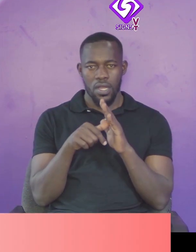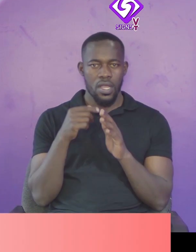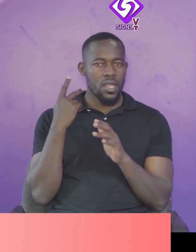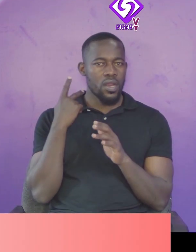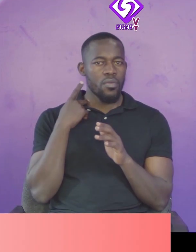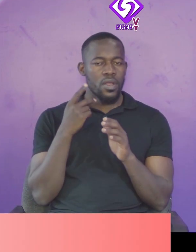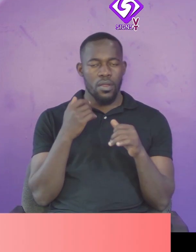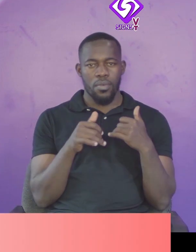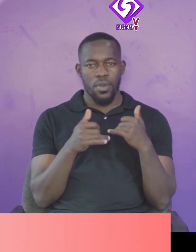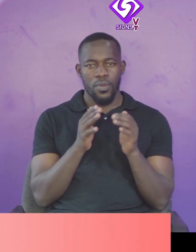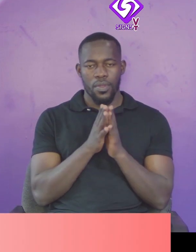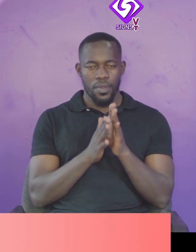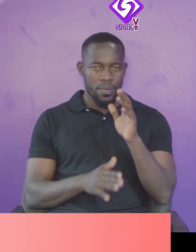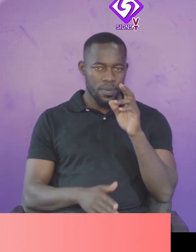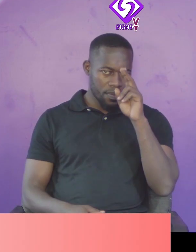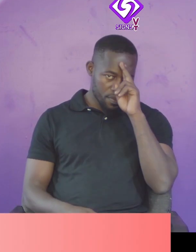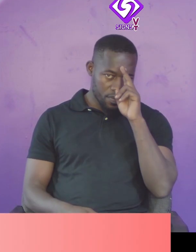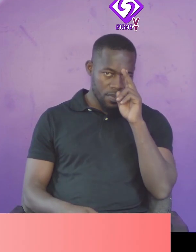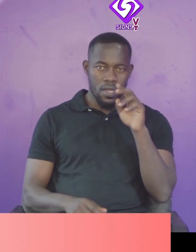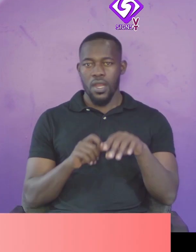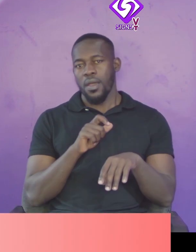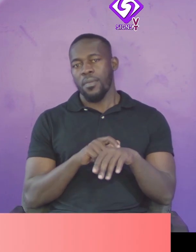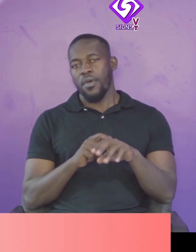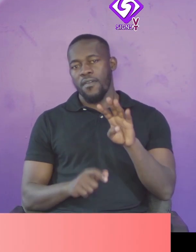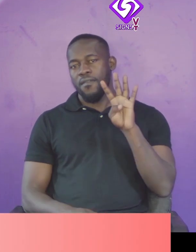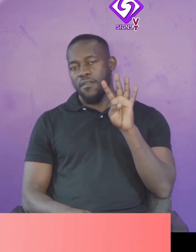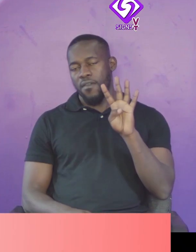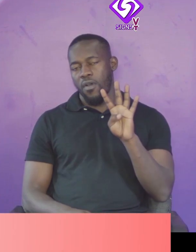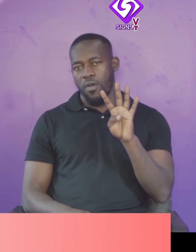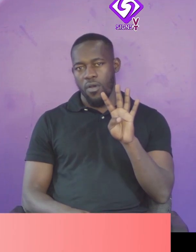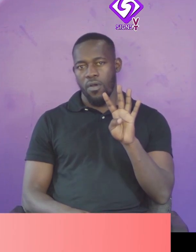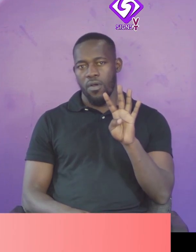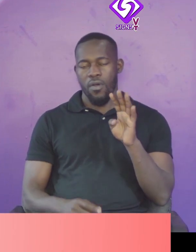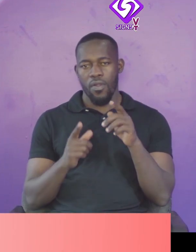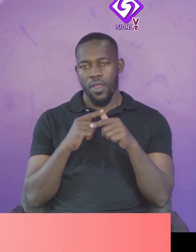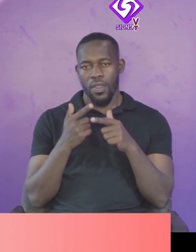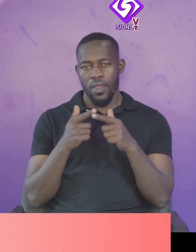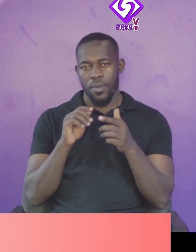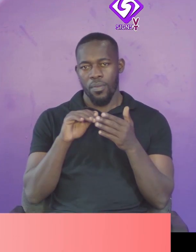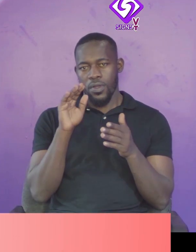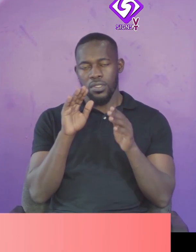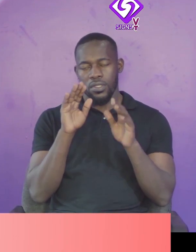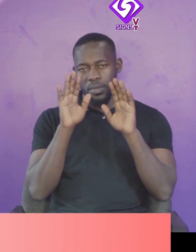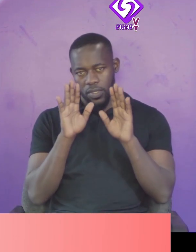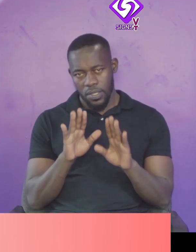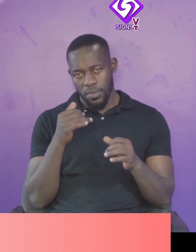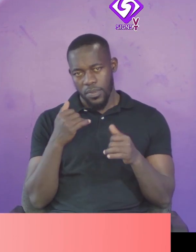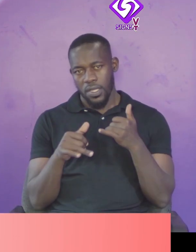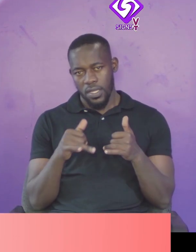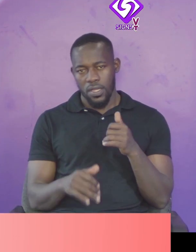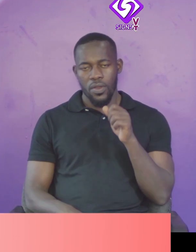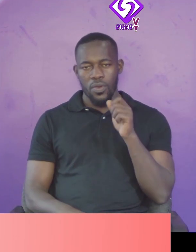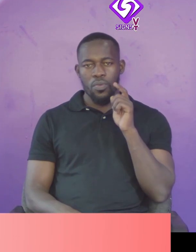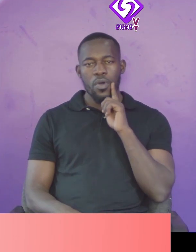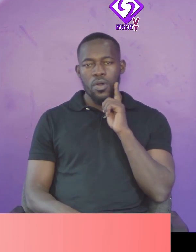Sharks versus Kenya Police. That will start at 4 p.m. Then the most important tomorrow. Do you